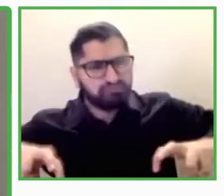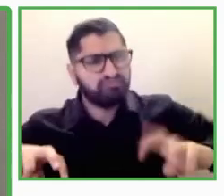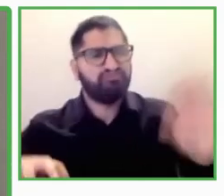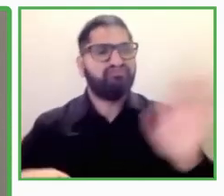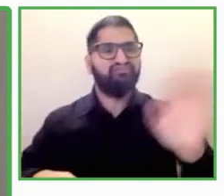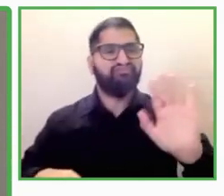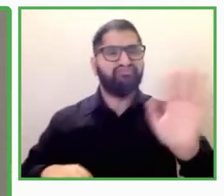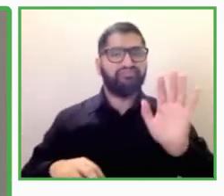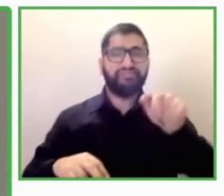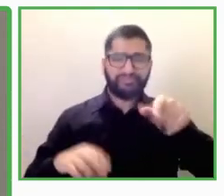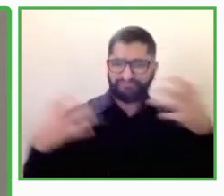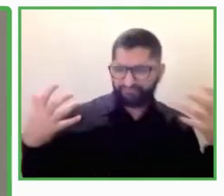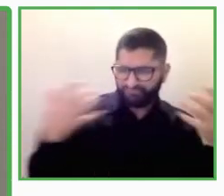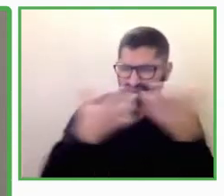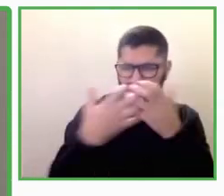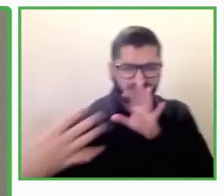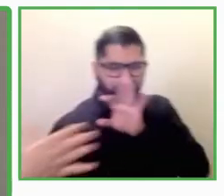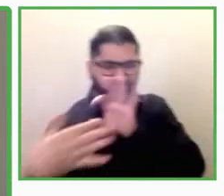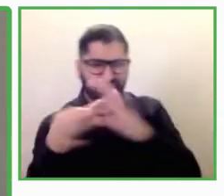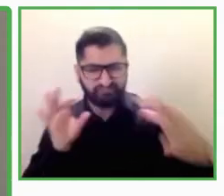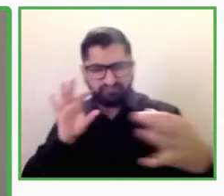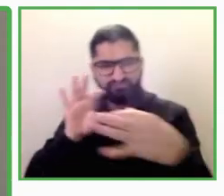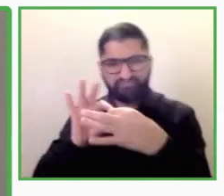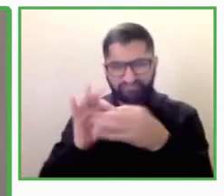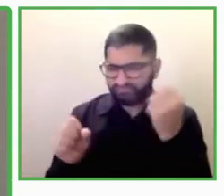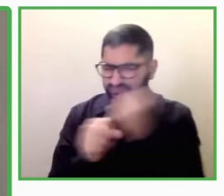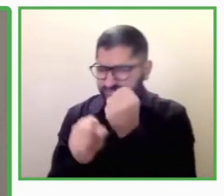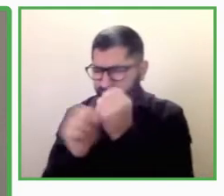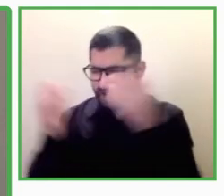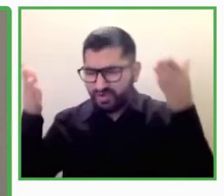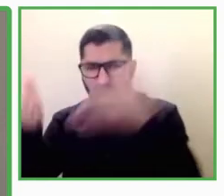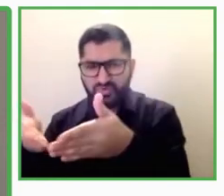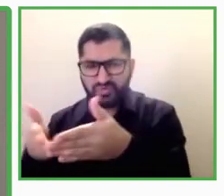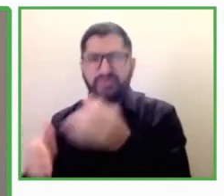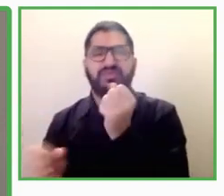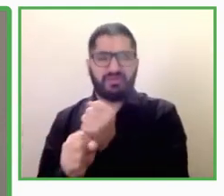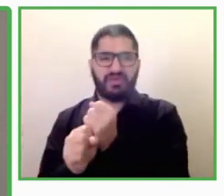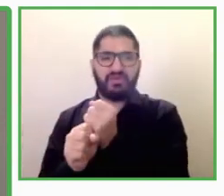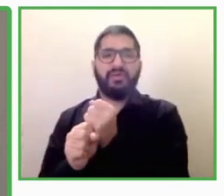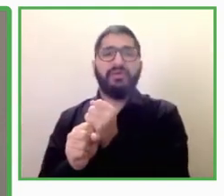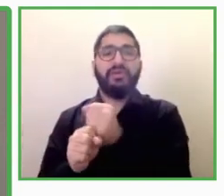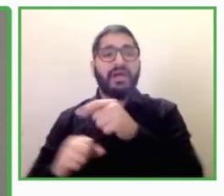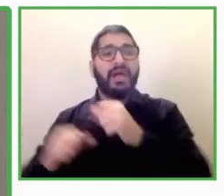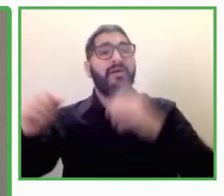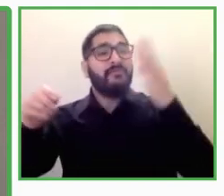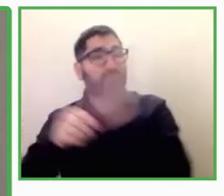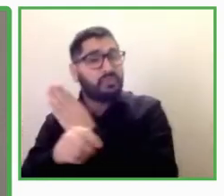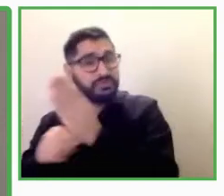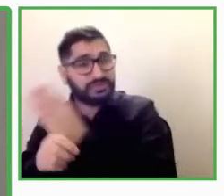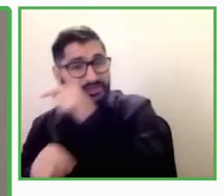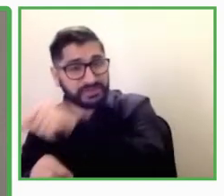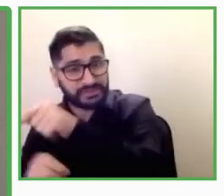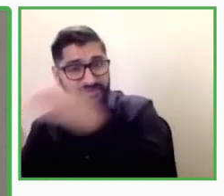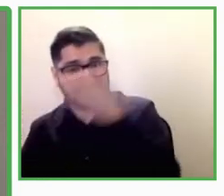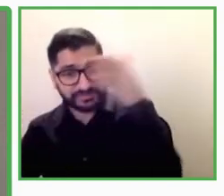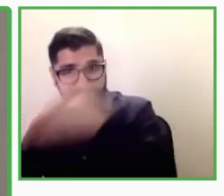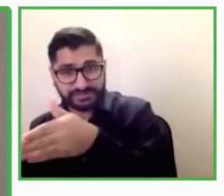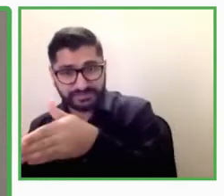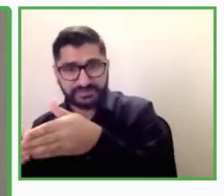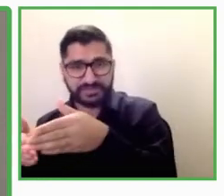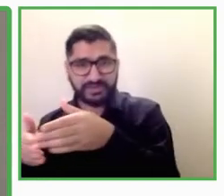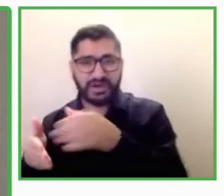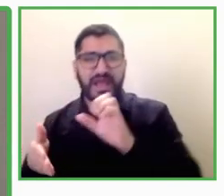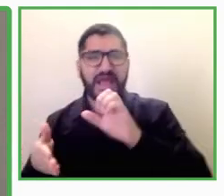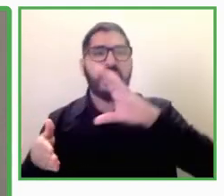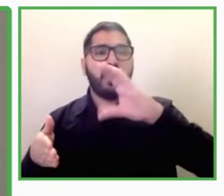from education to companies and going through the creation of public policies. This is an ecosystem